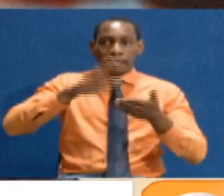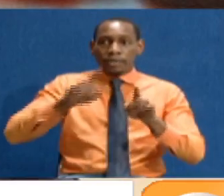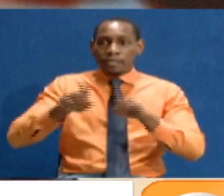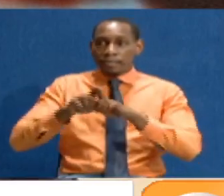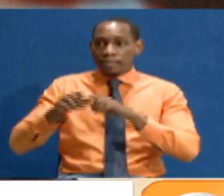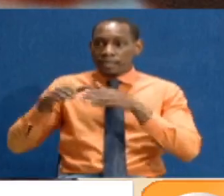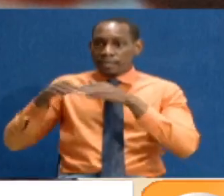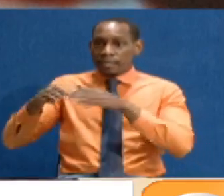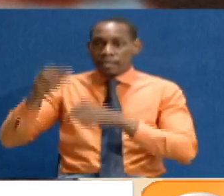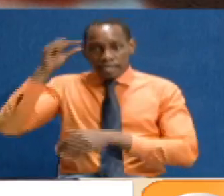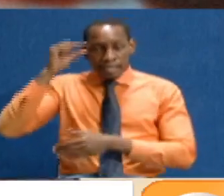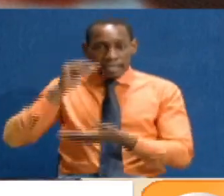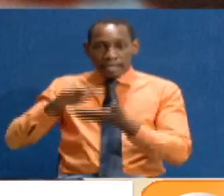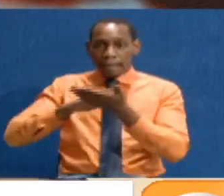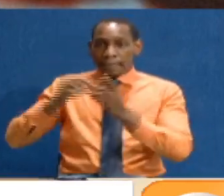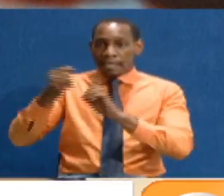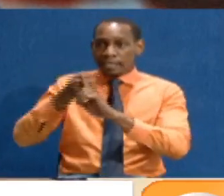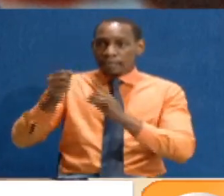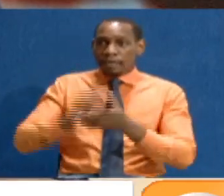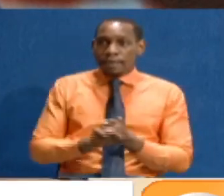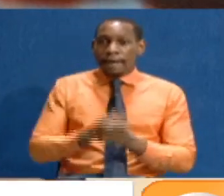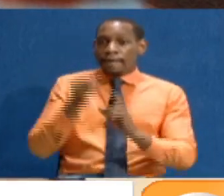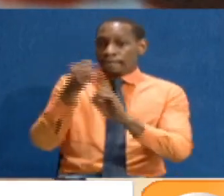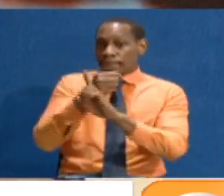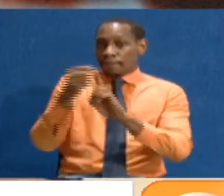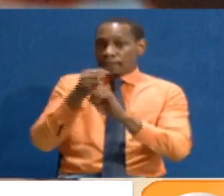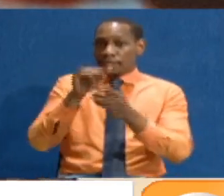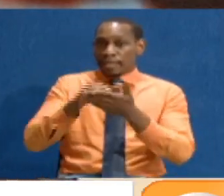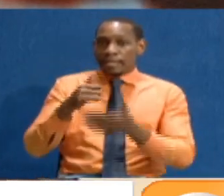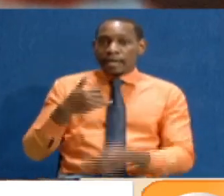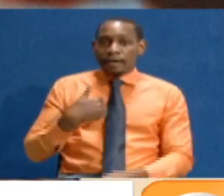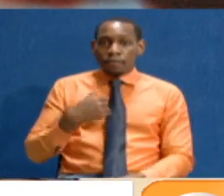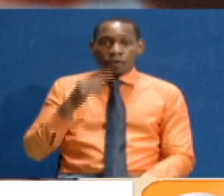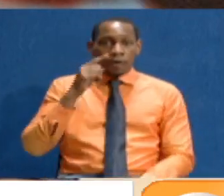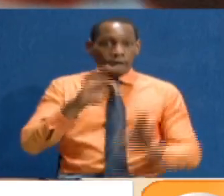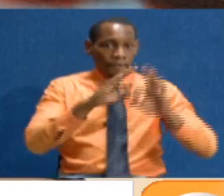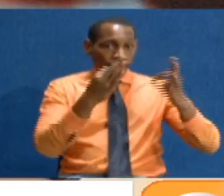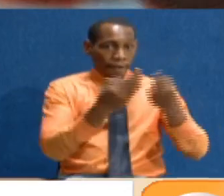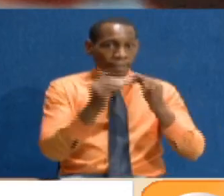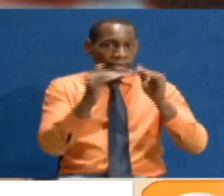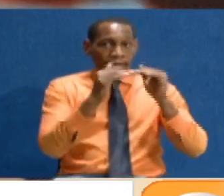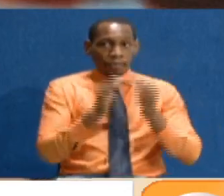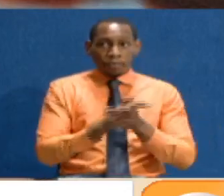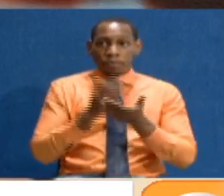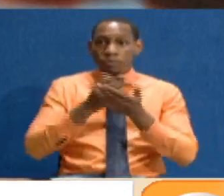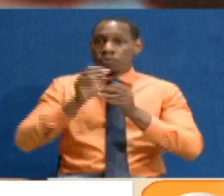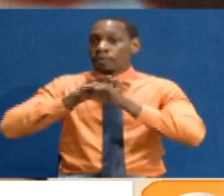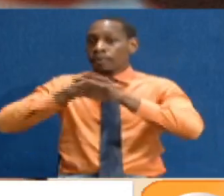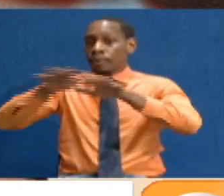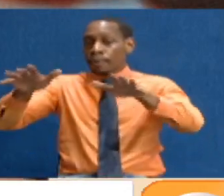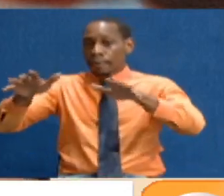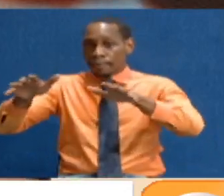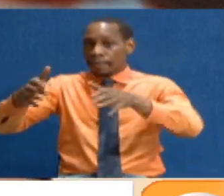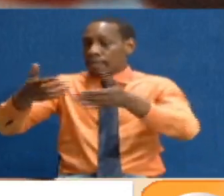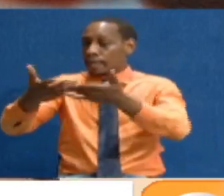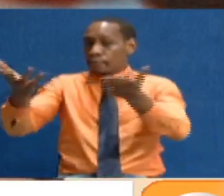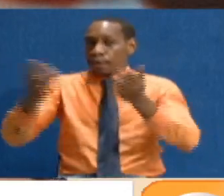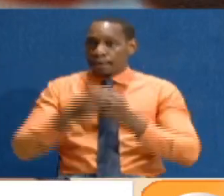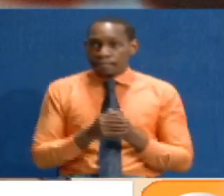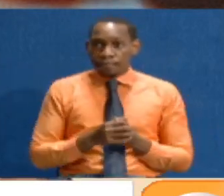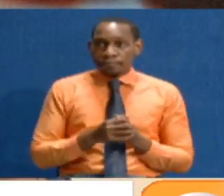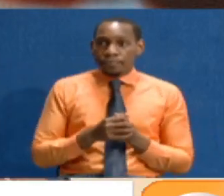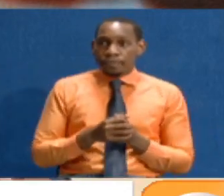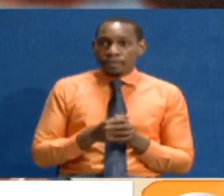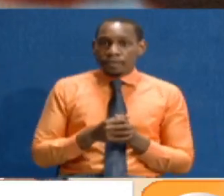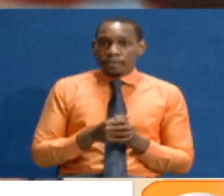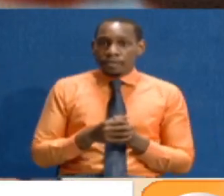also sexual and gender-based violence. So the violence that we are having in the homestead goes out in the streets eventually. If